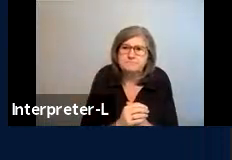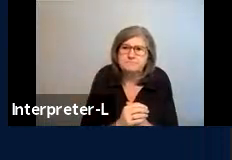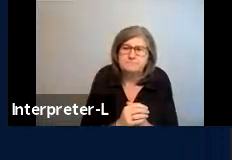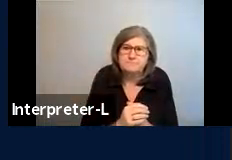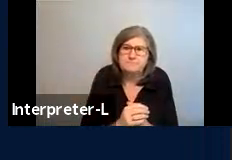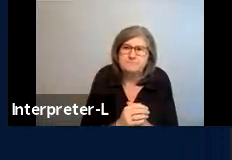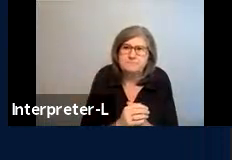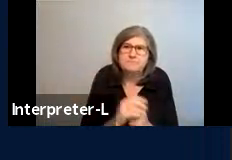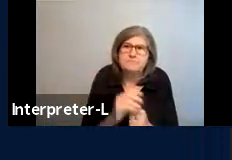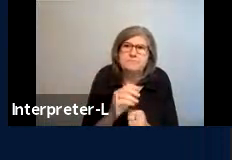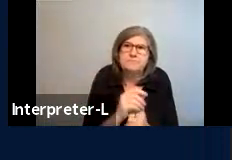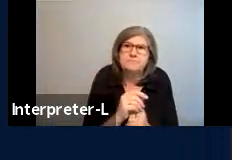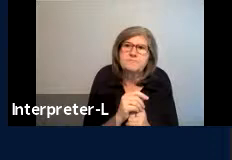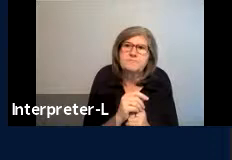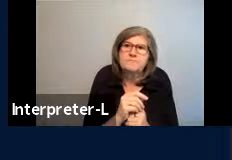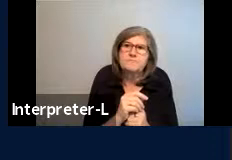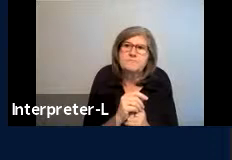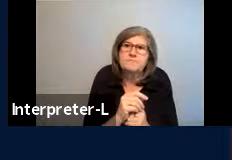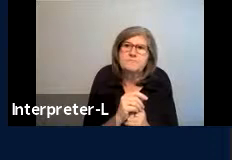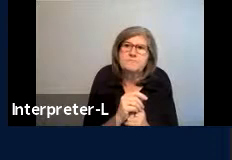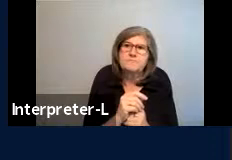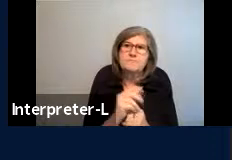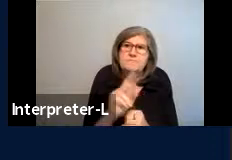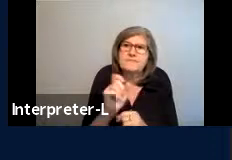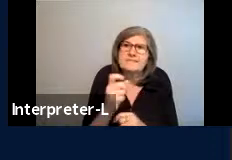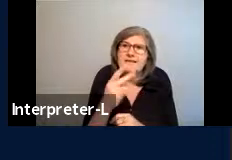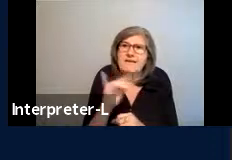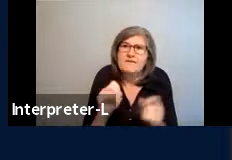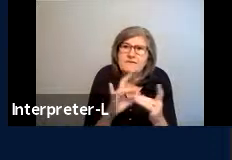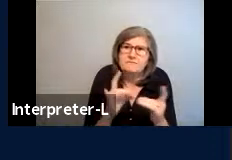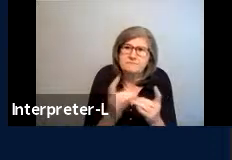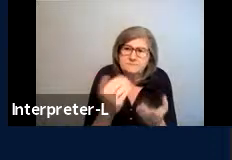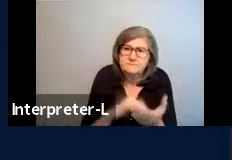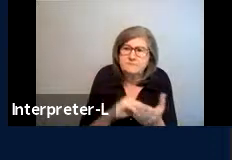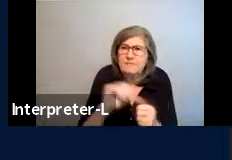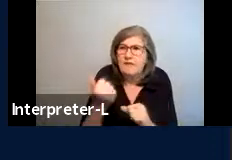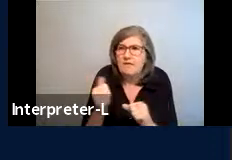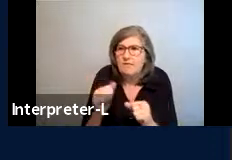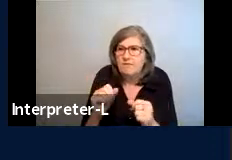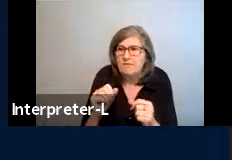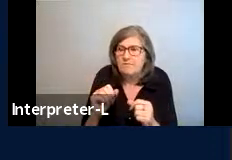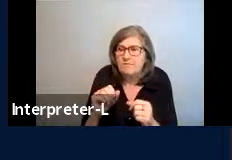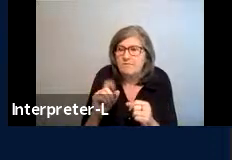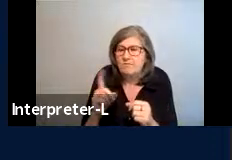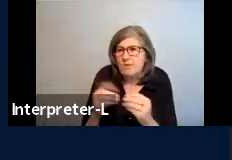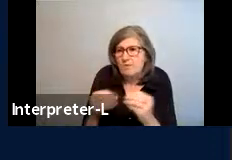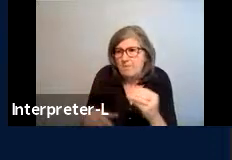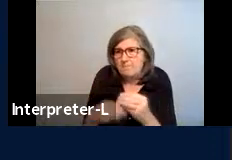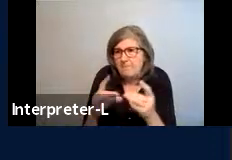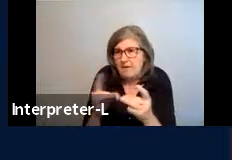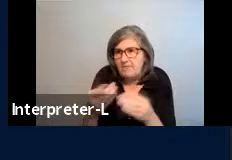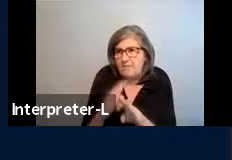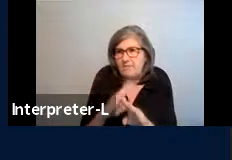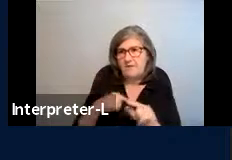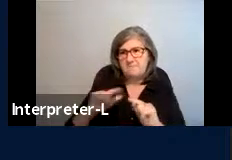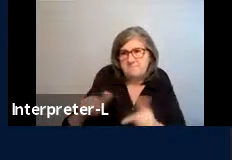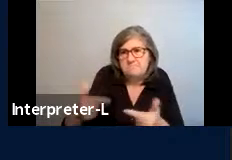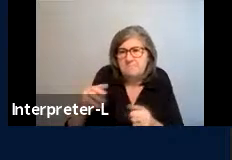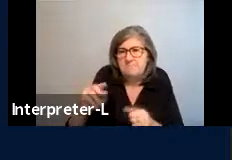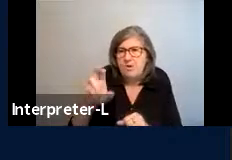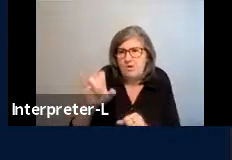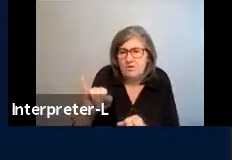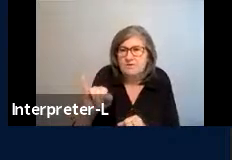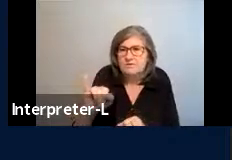Thank you. I think one other comment before I turn it over to Marcy. I think